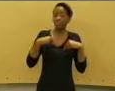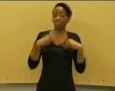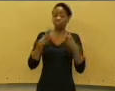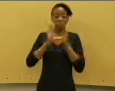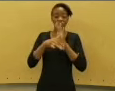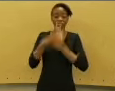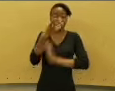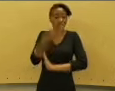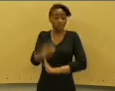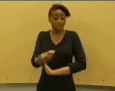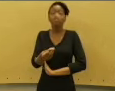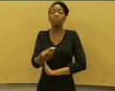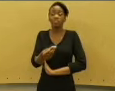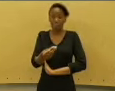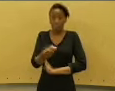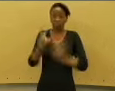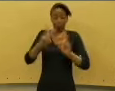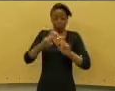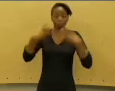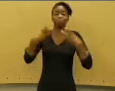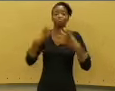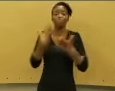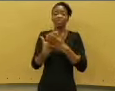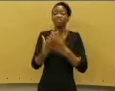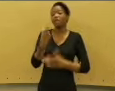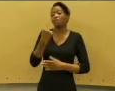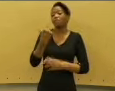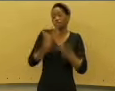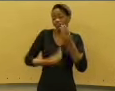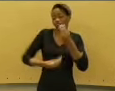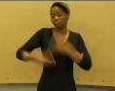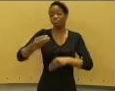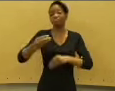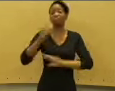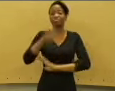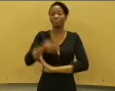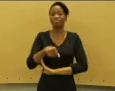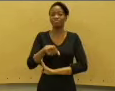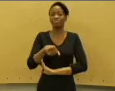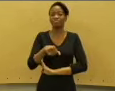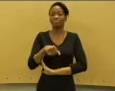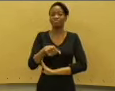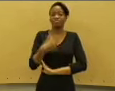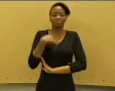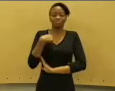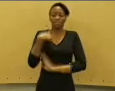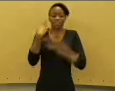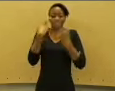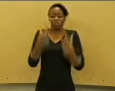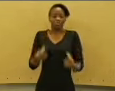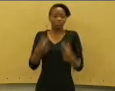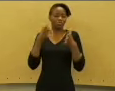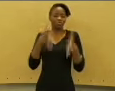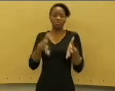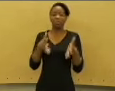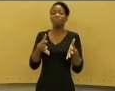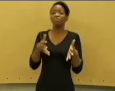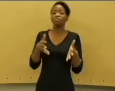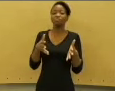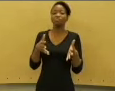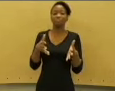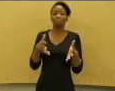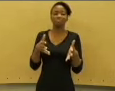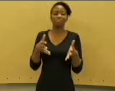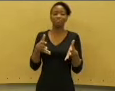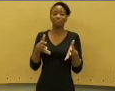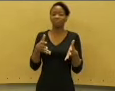know. But if I were to say I'm a sex worker, I'm doing this independently, it would be something that